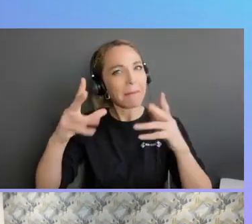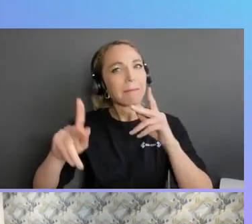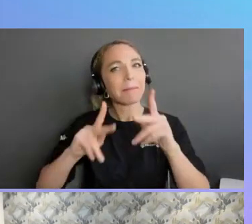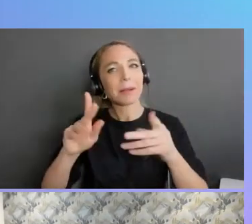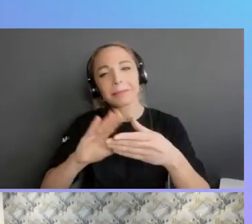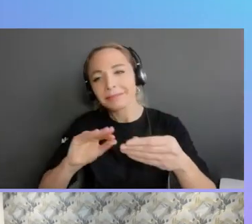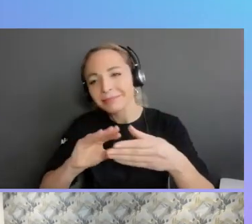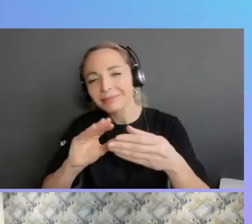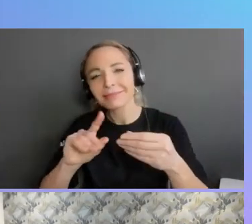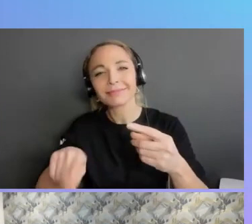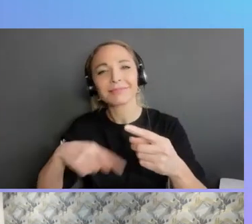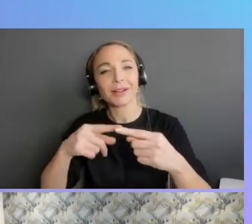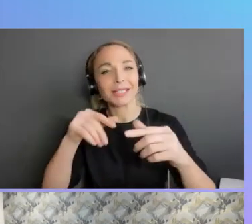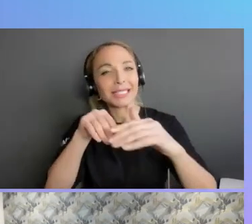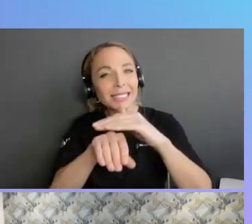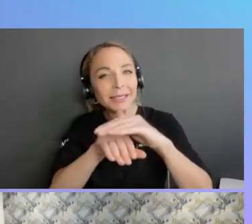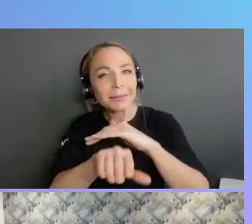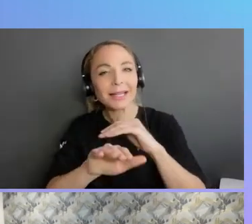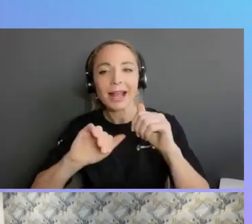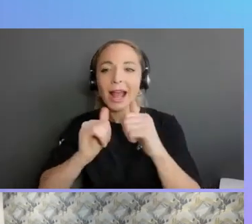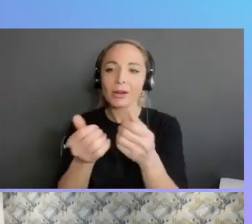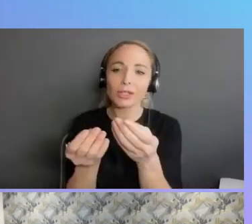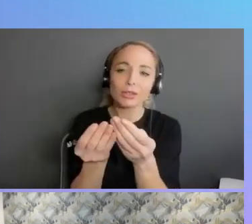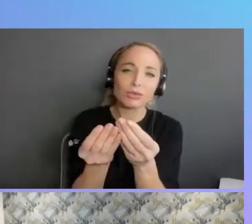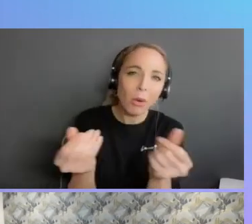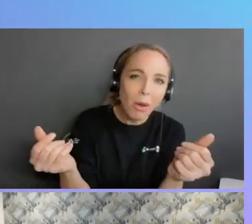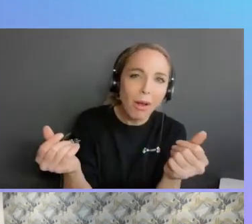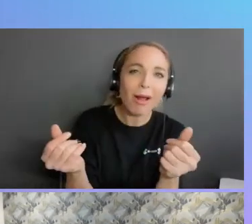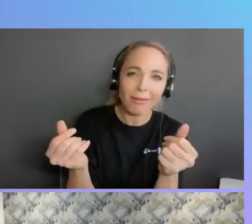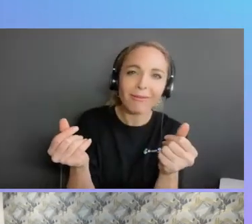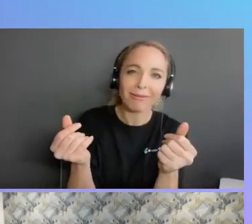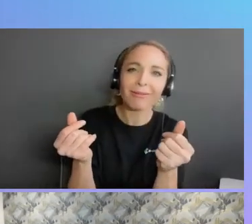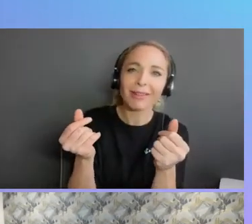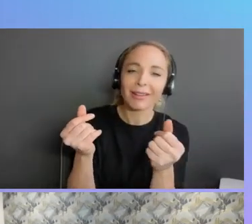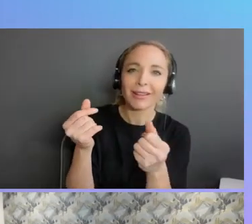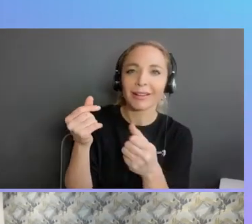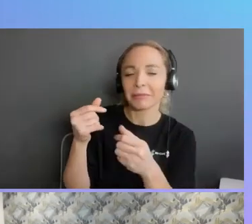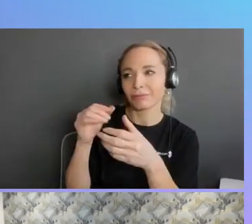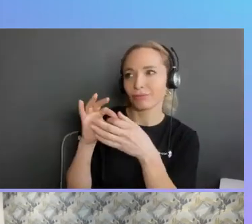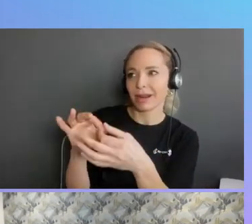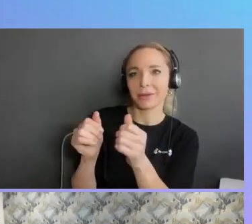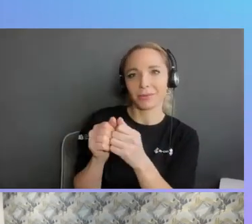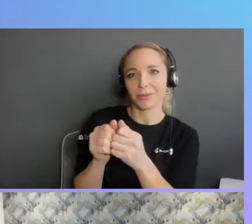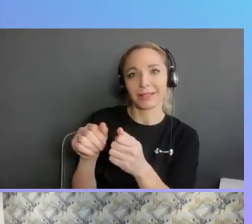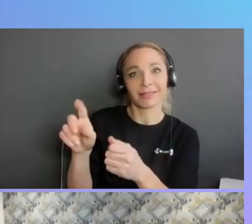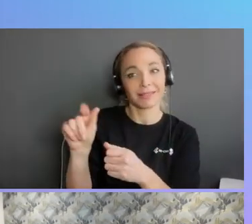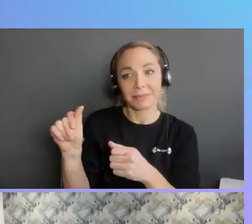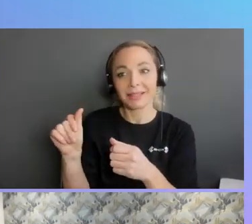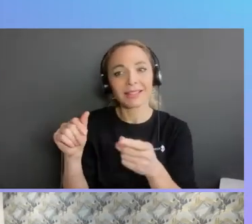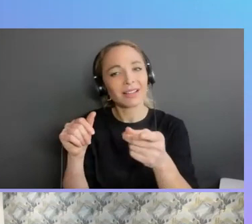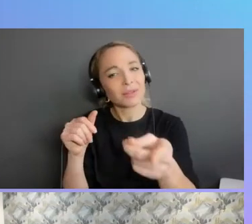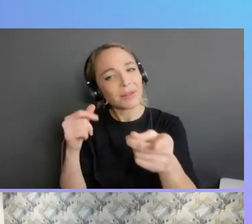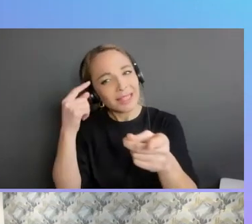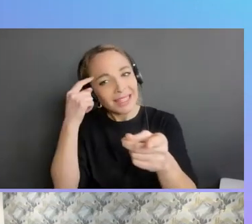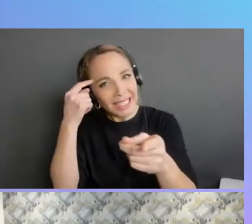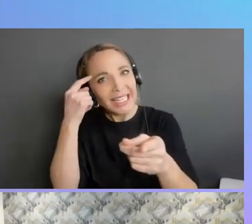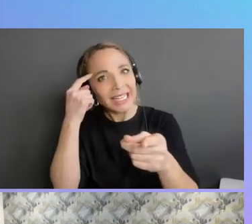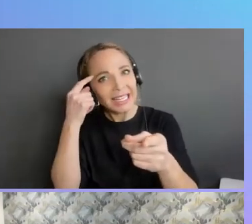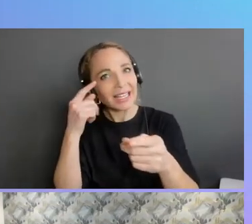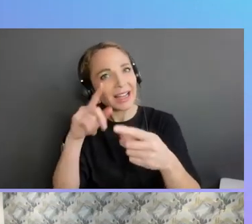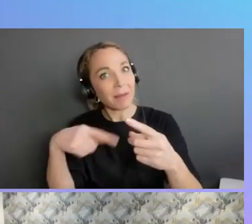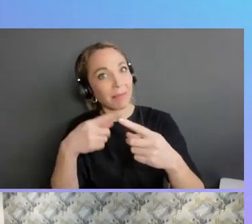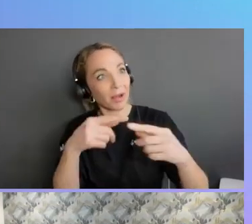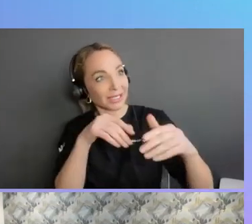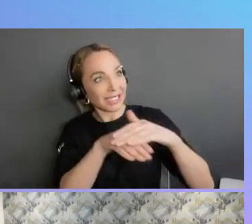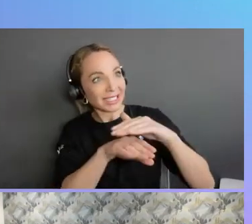for disability. And if we think about accessibility, it also affects less favored people and it